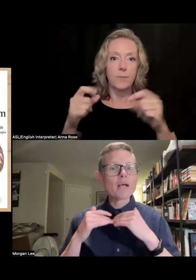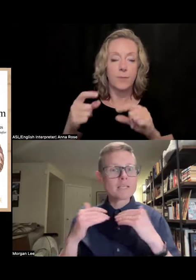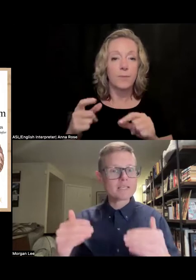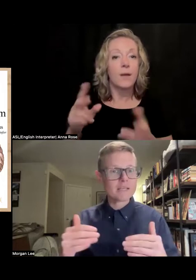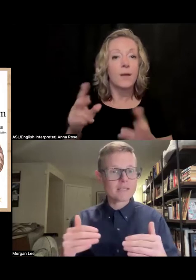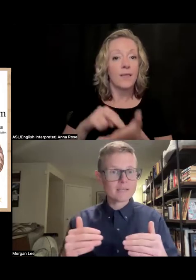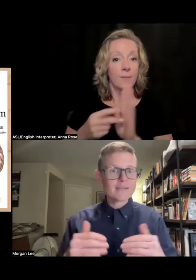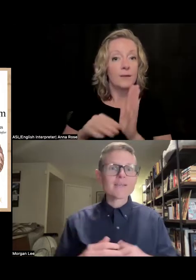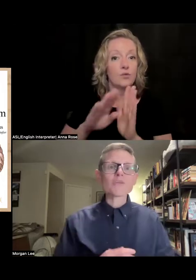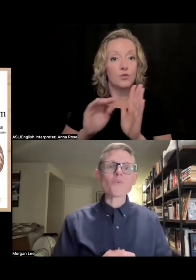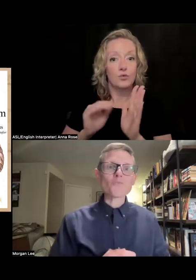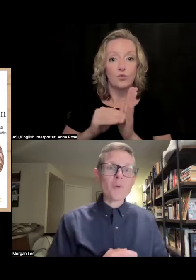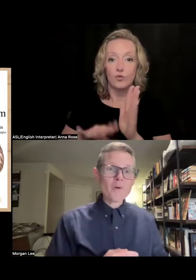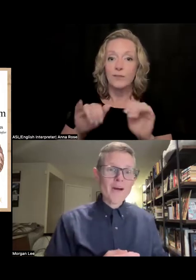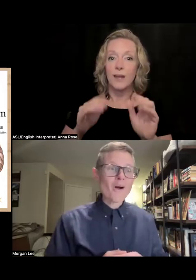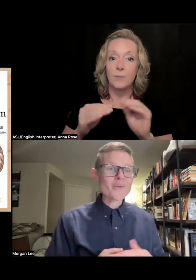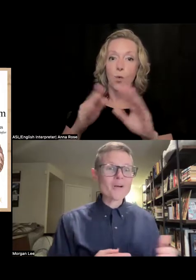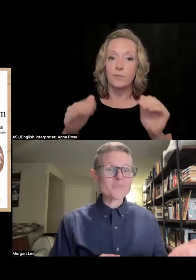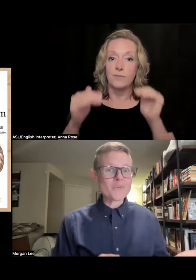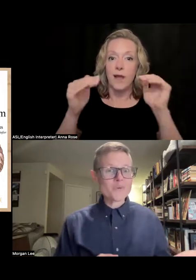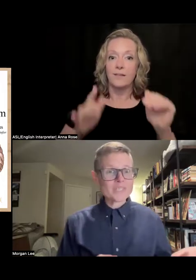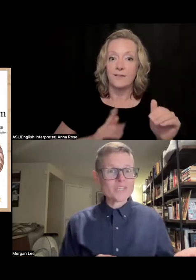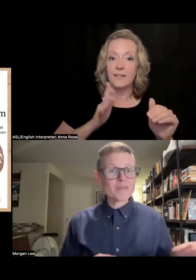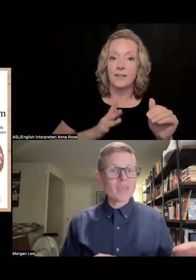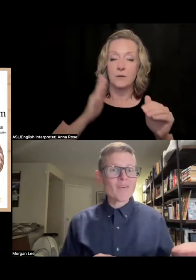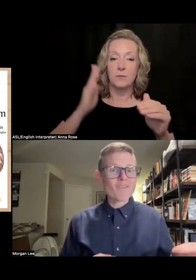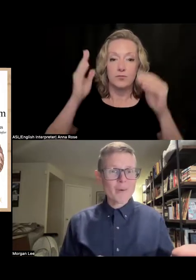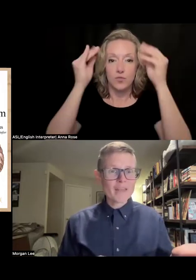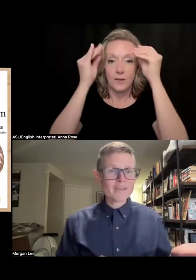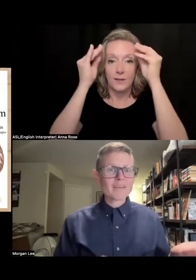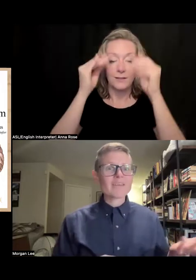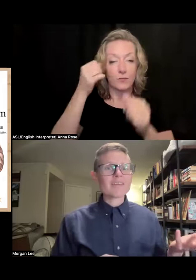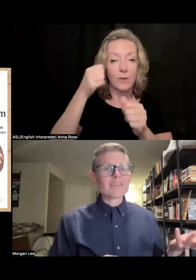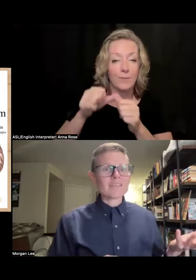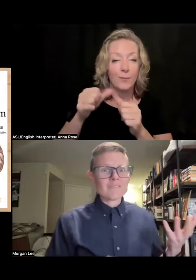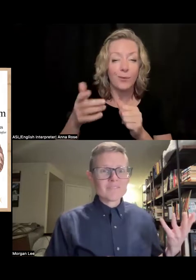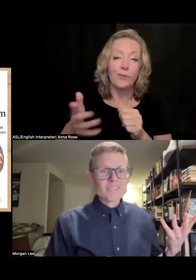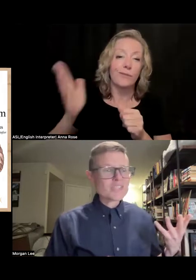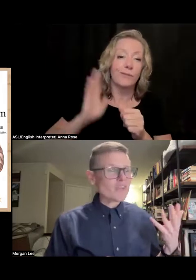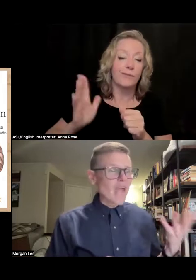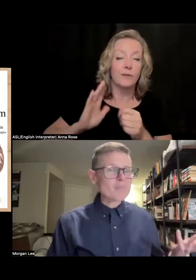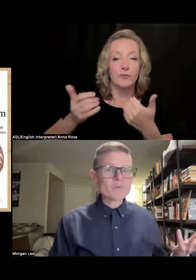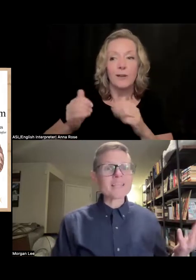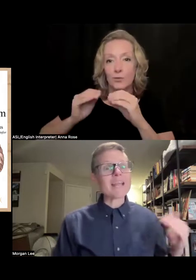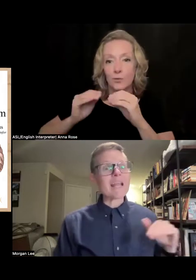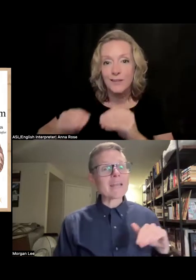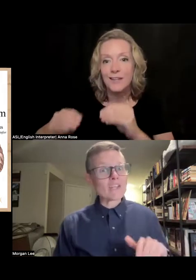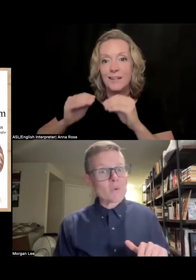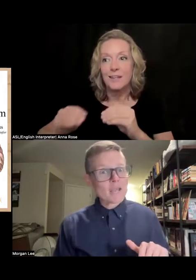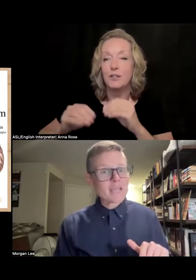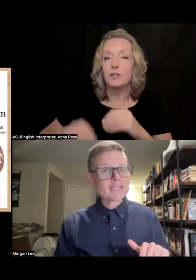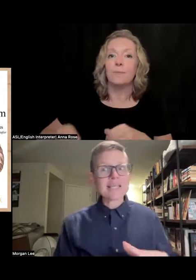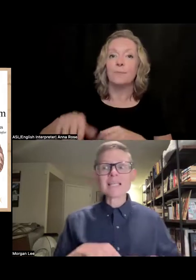level processing. So remember how hard it was when you were teaching them the alphabet? Just the capitals and then